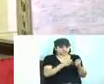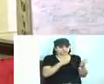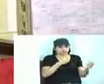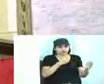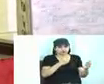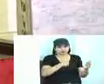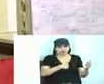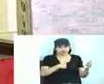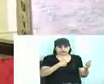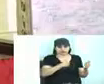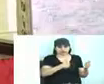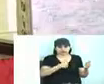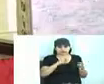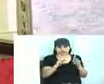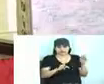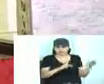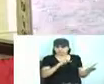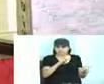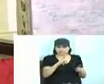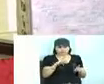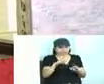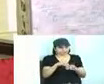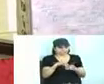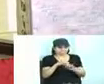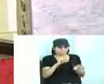Apologies to people in the medical profession.